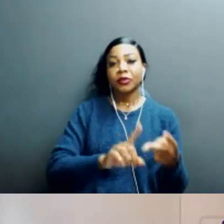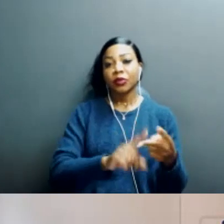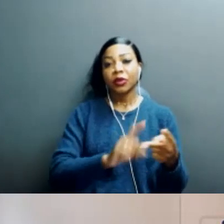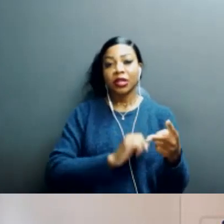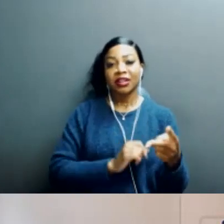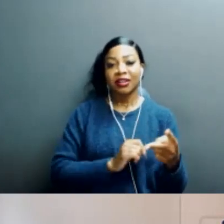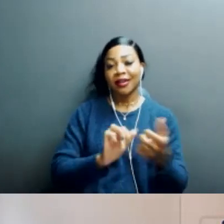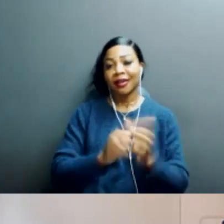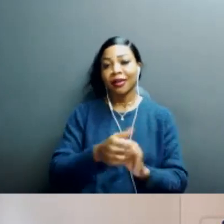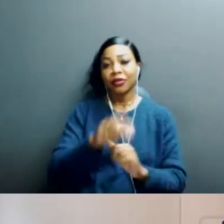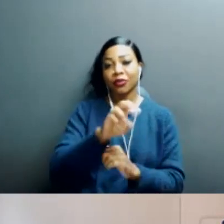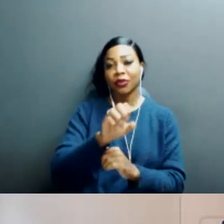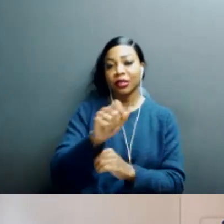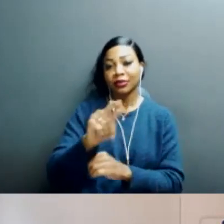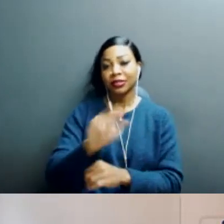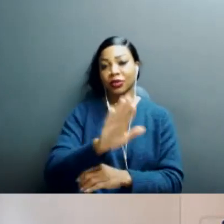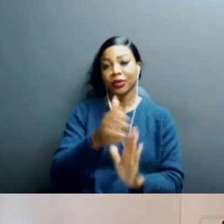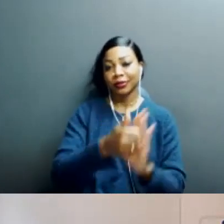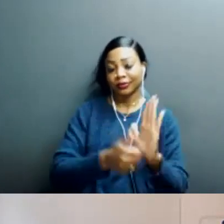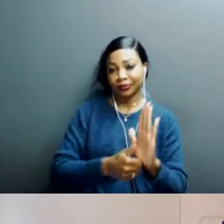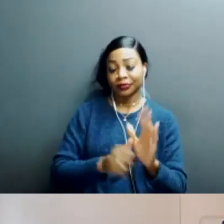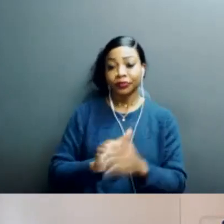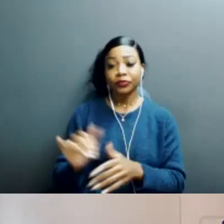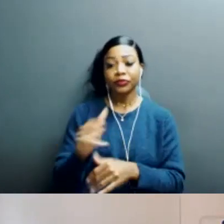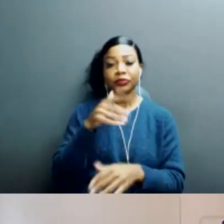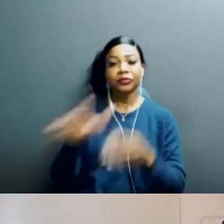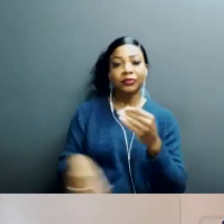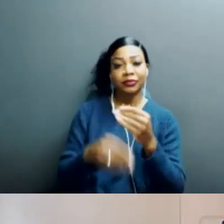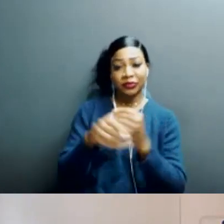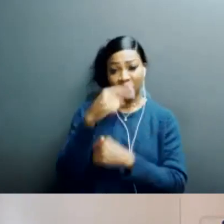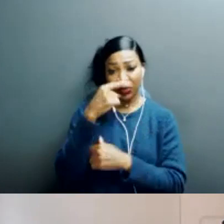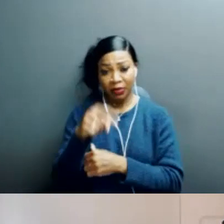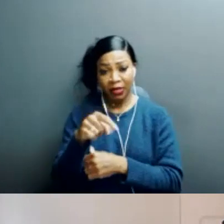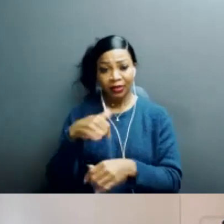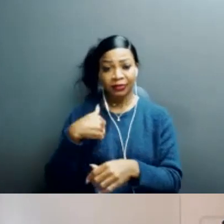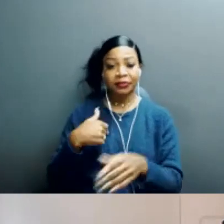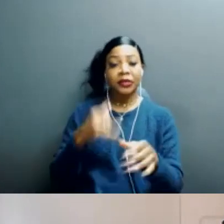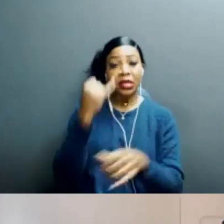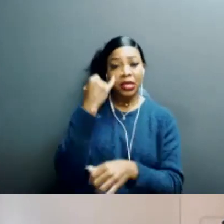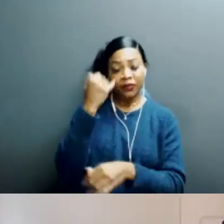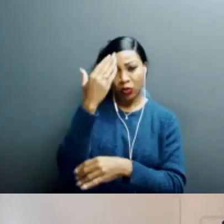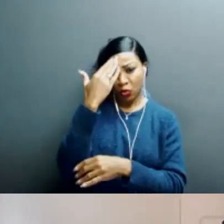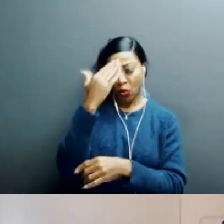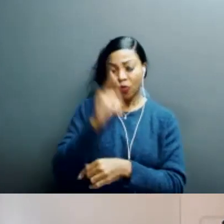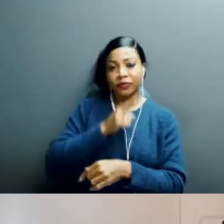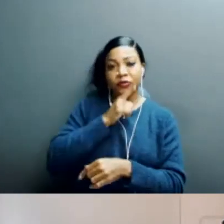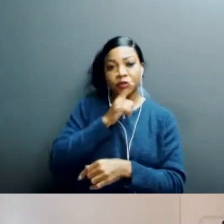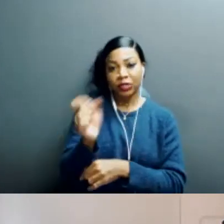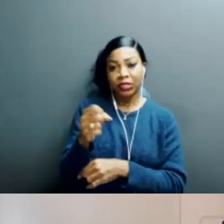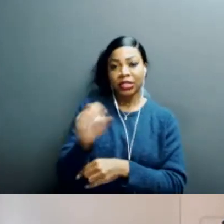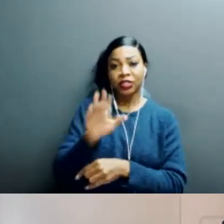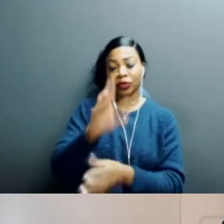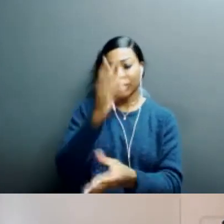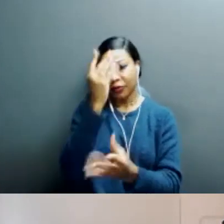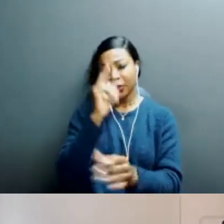accounts and that sort of thing um if I can add as well if you know for sure that your information's been compromised something else you're